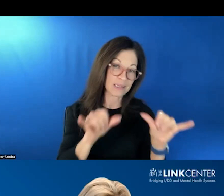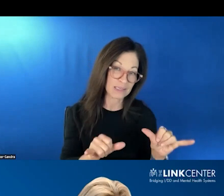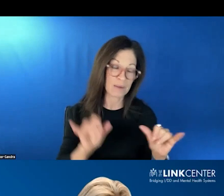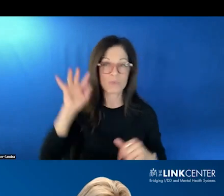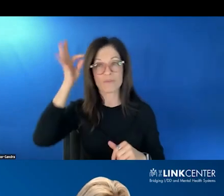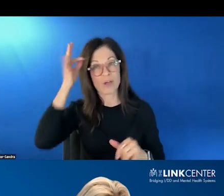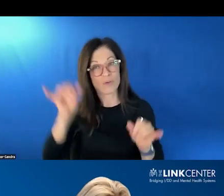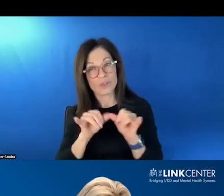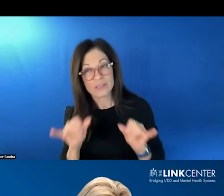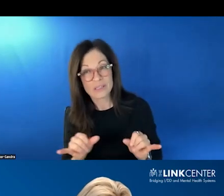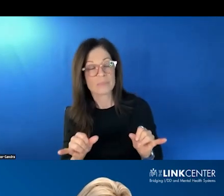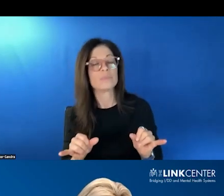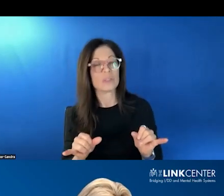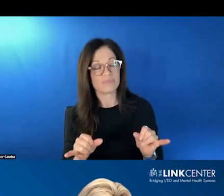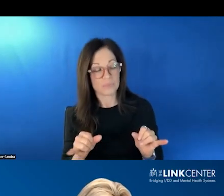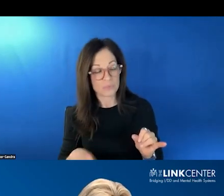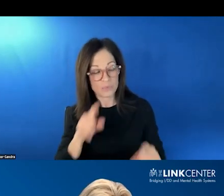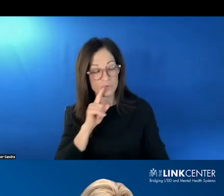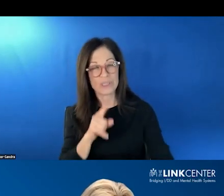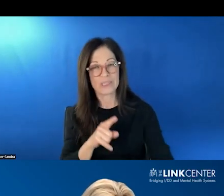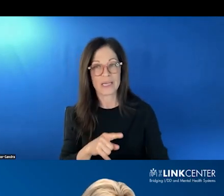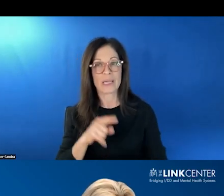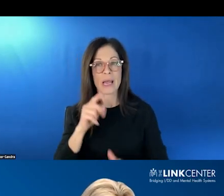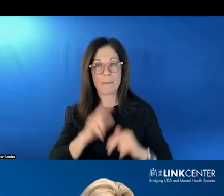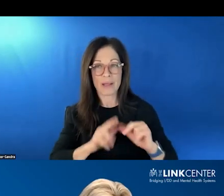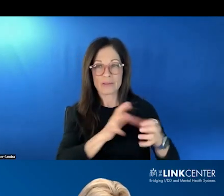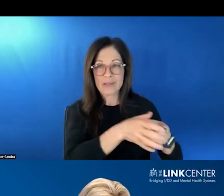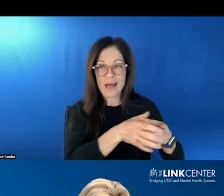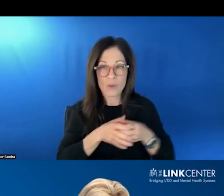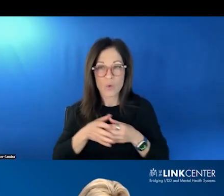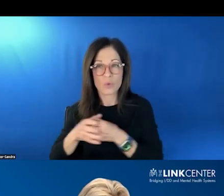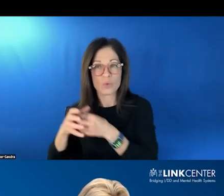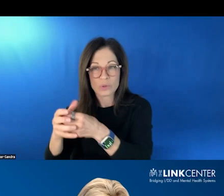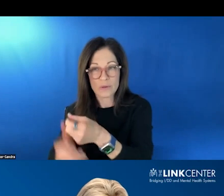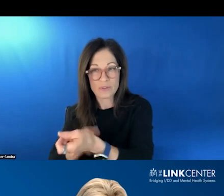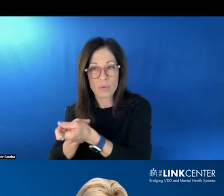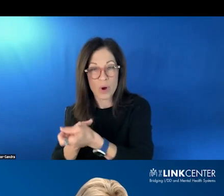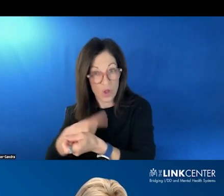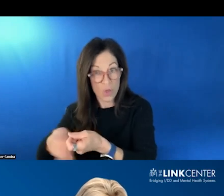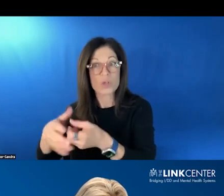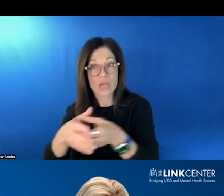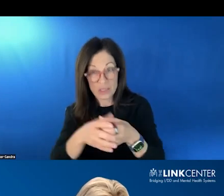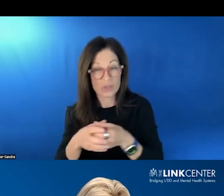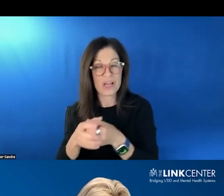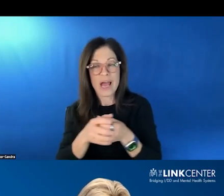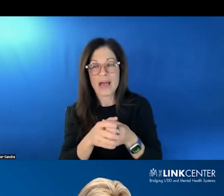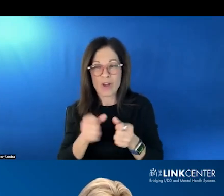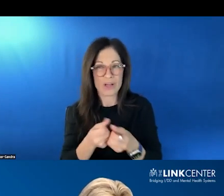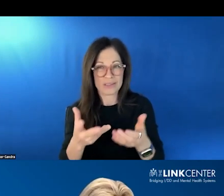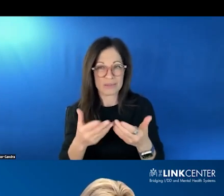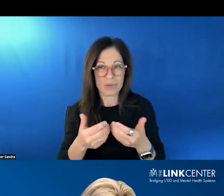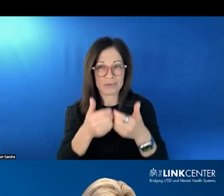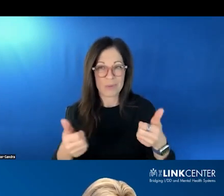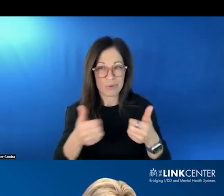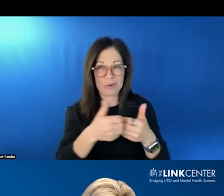systems have really built around silos of support for individuals. And these silos have really contributed to fractured approaches